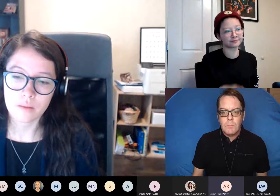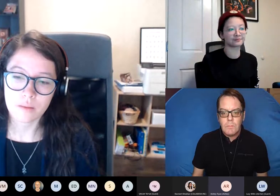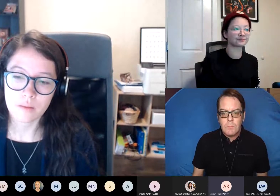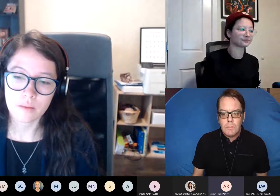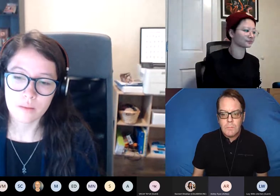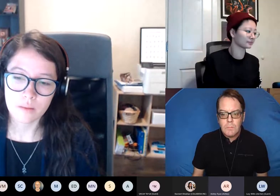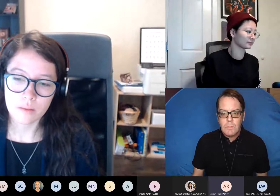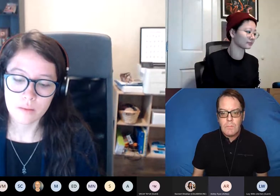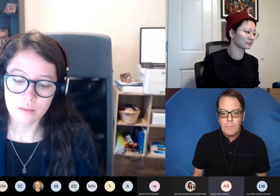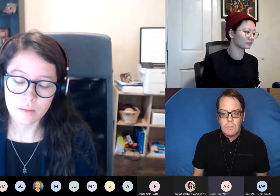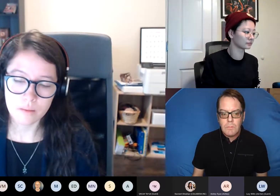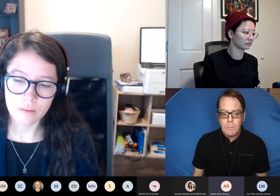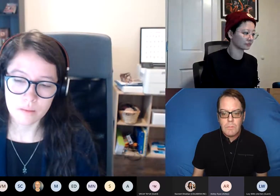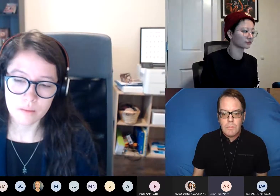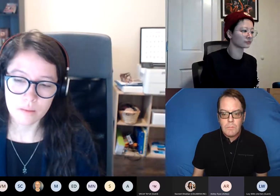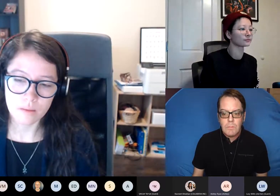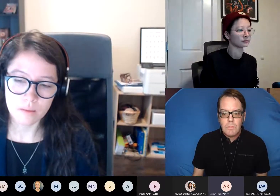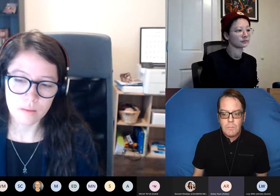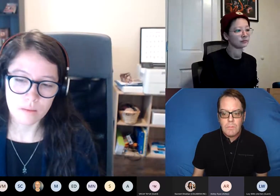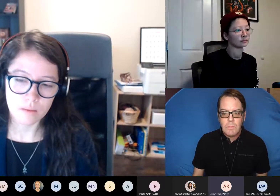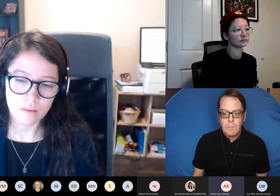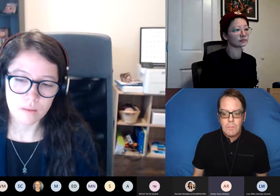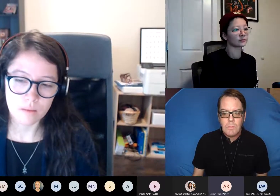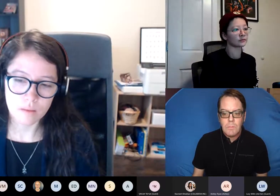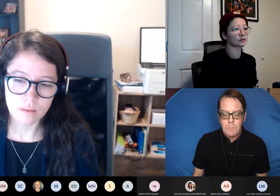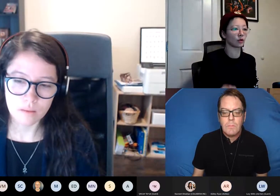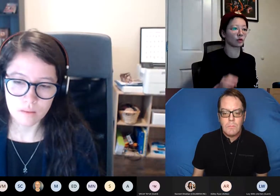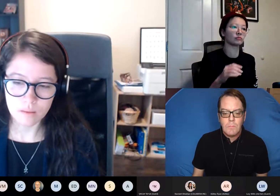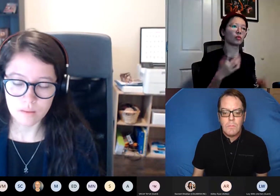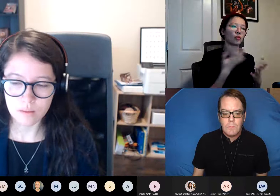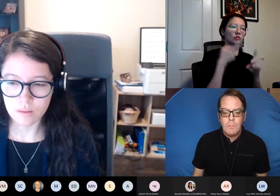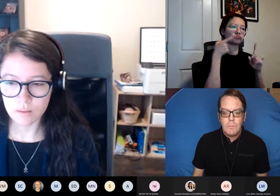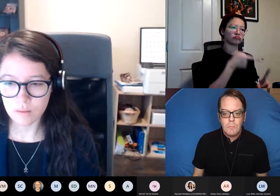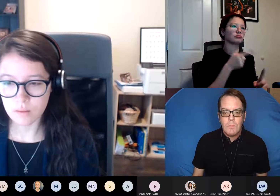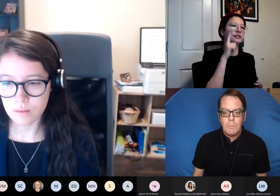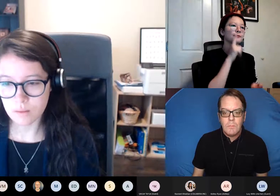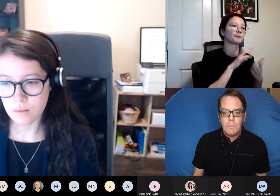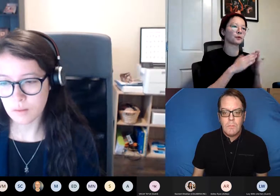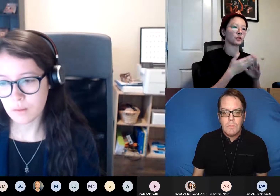and have both deaf and hearing culture that they're raised with.